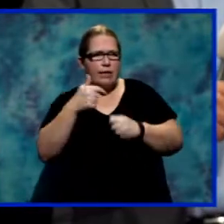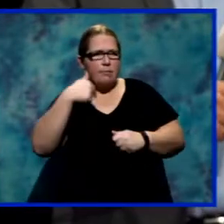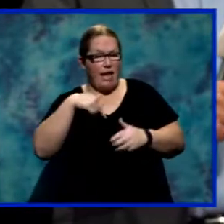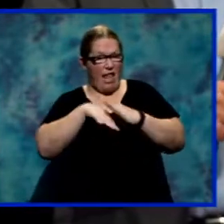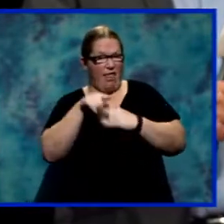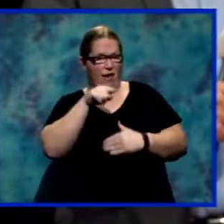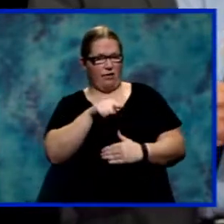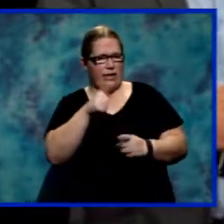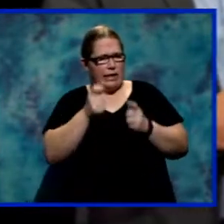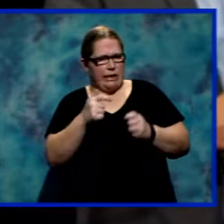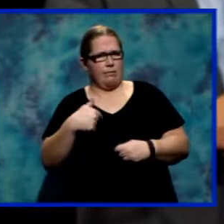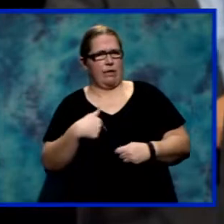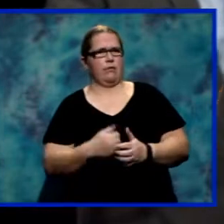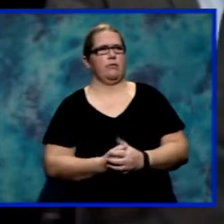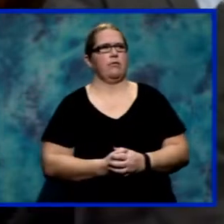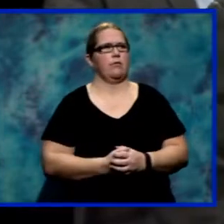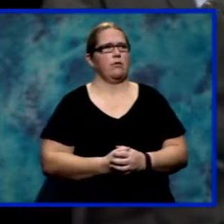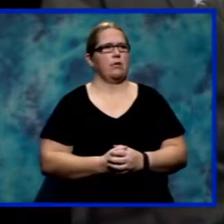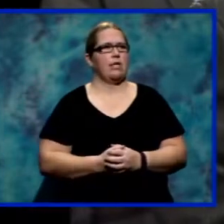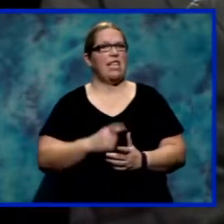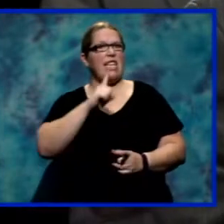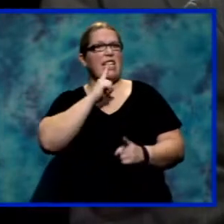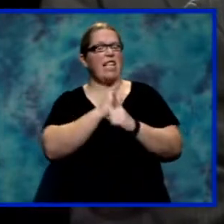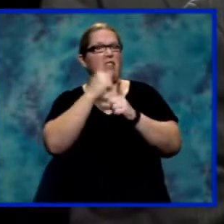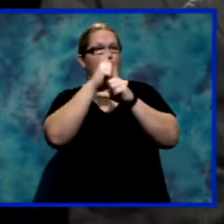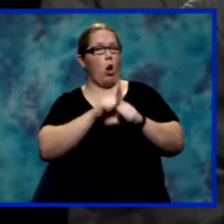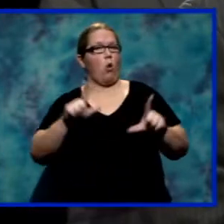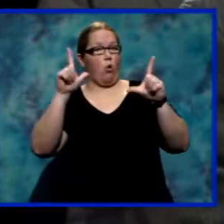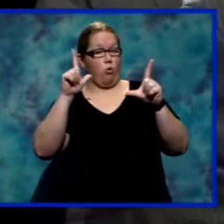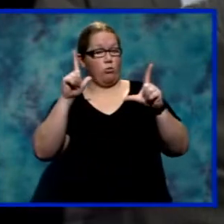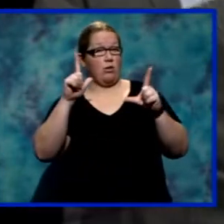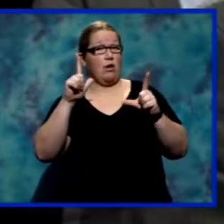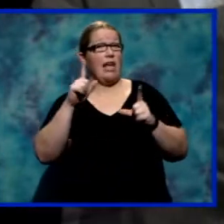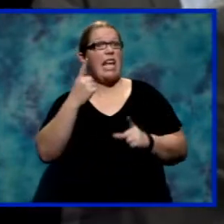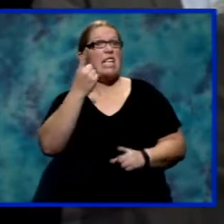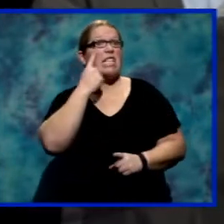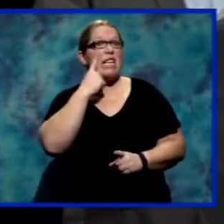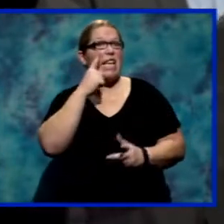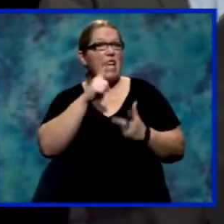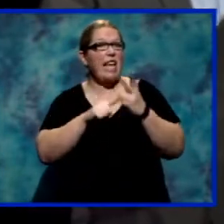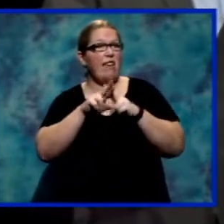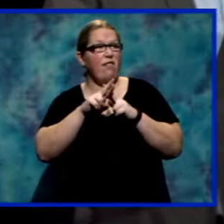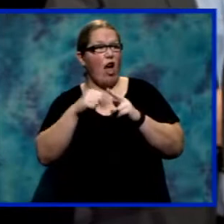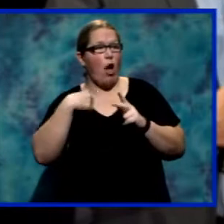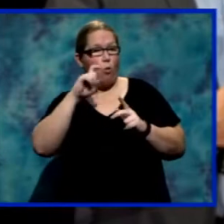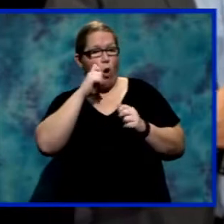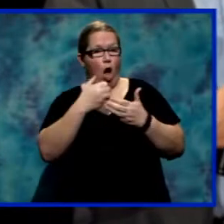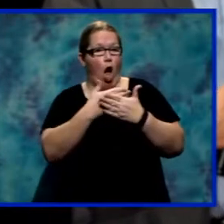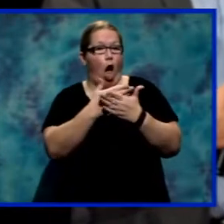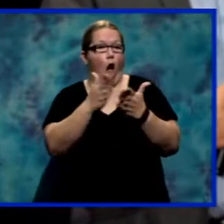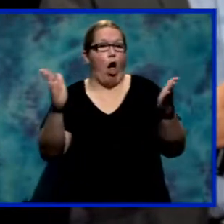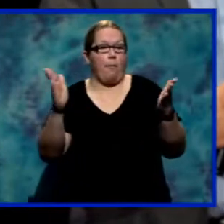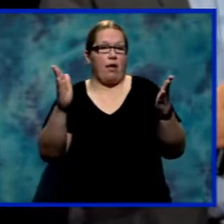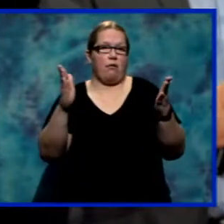this, says the Lord Almighty, and see if I will not throw open the floodgates of